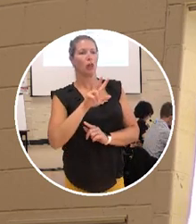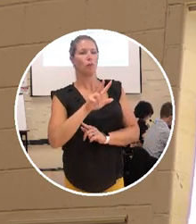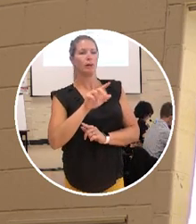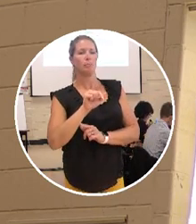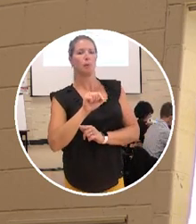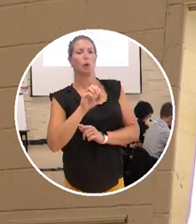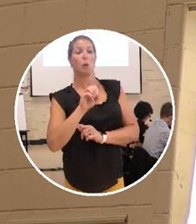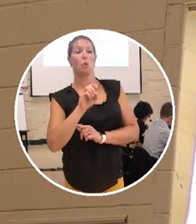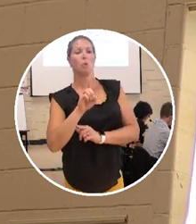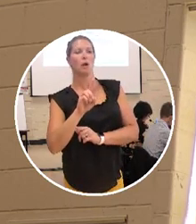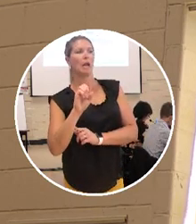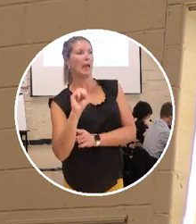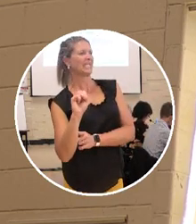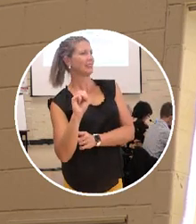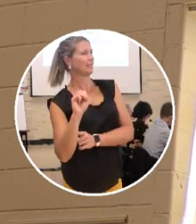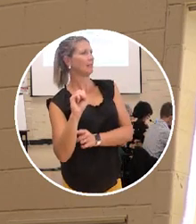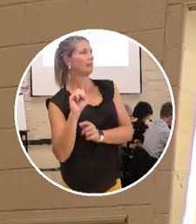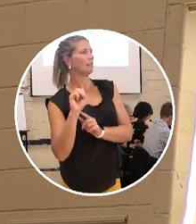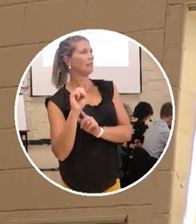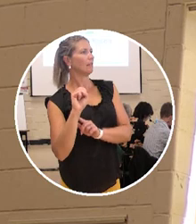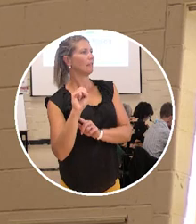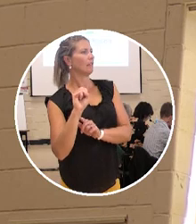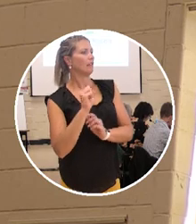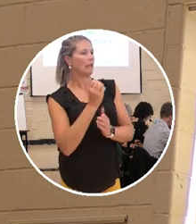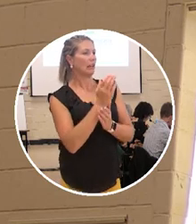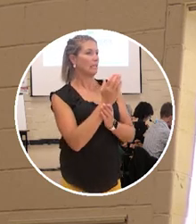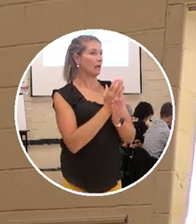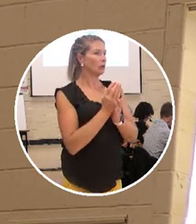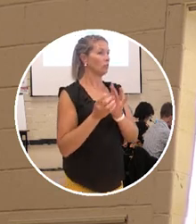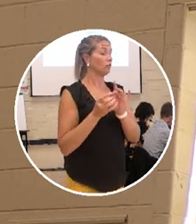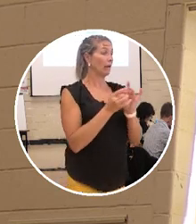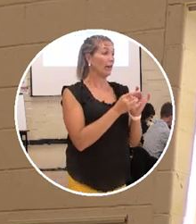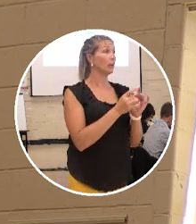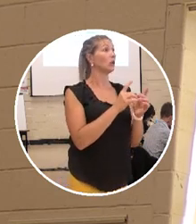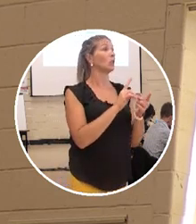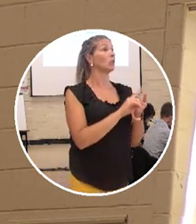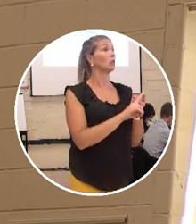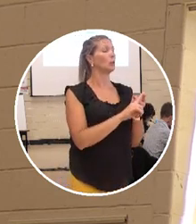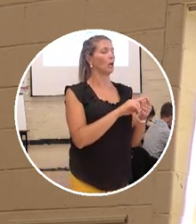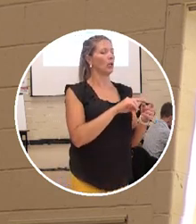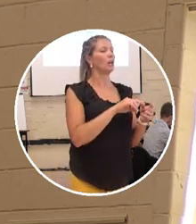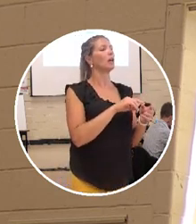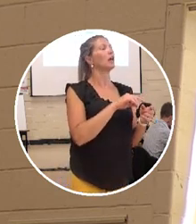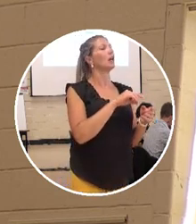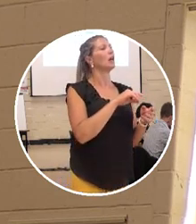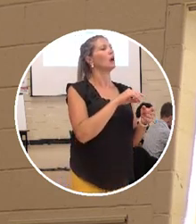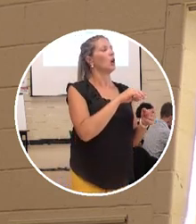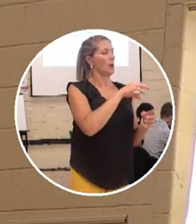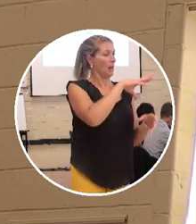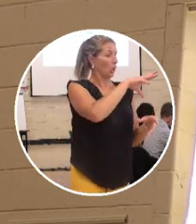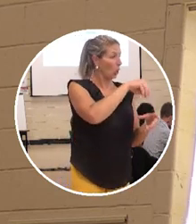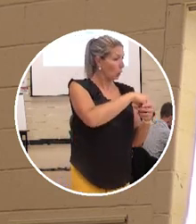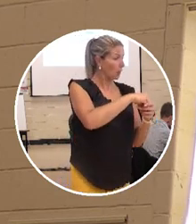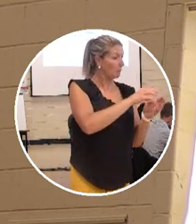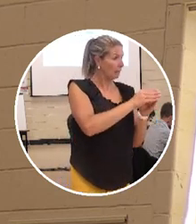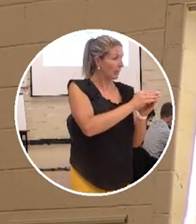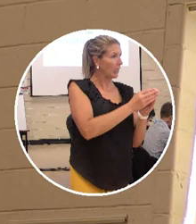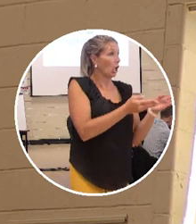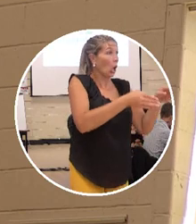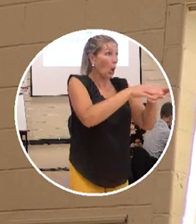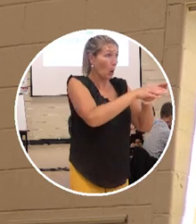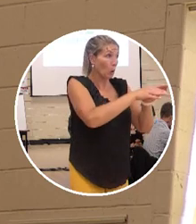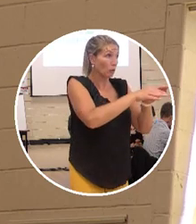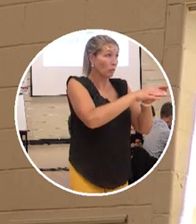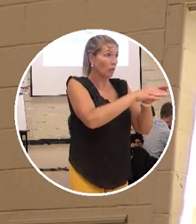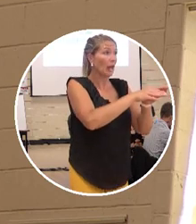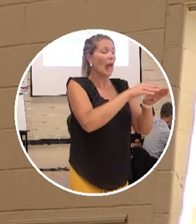3.01S, remove section pertaining to including meetings in which there is a closed meeting, and